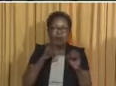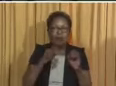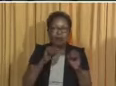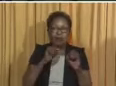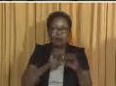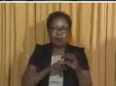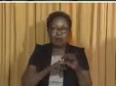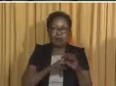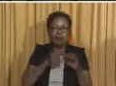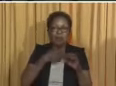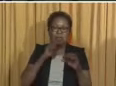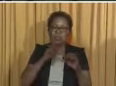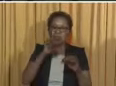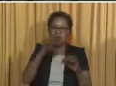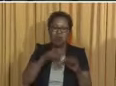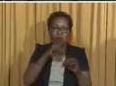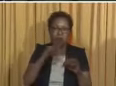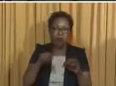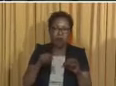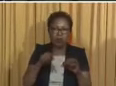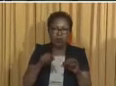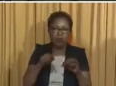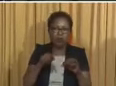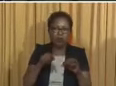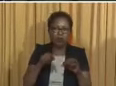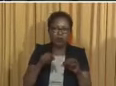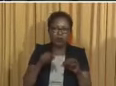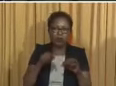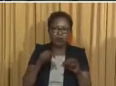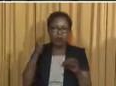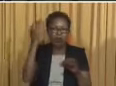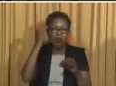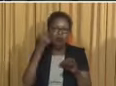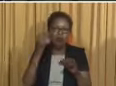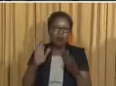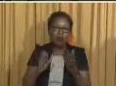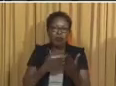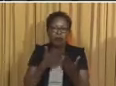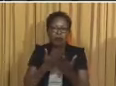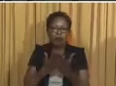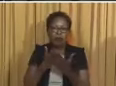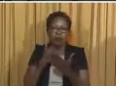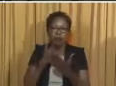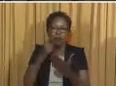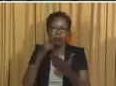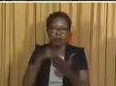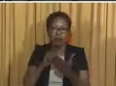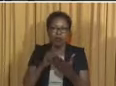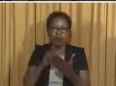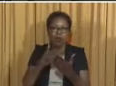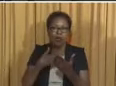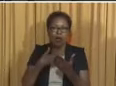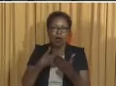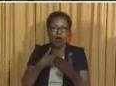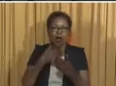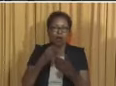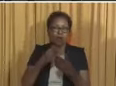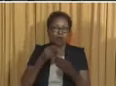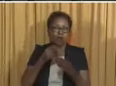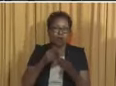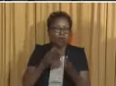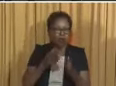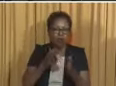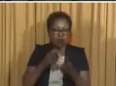I find fault with the Superior Court's finding on the basis that they did not have jurisdiction to interrogate the constitutionality of a